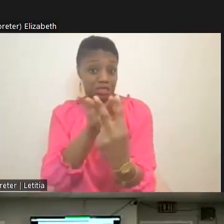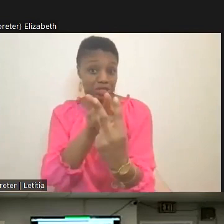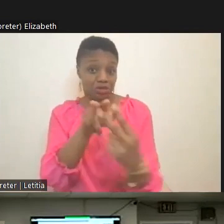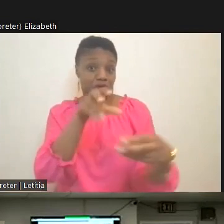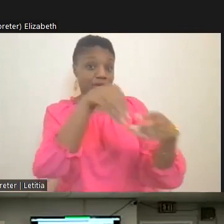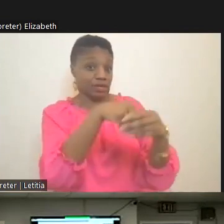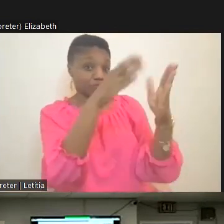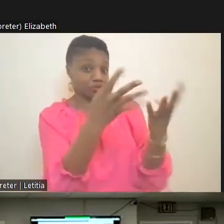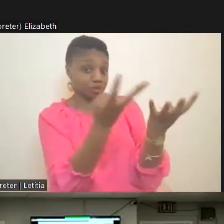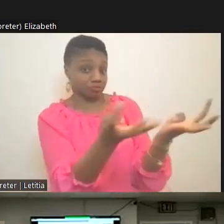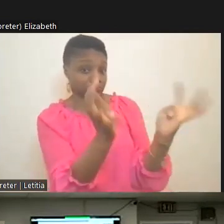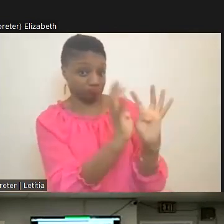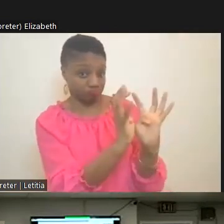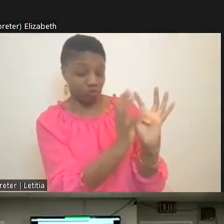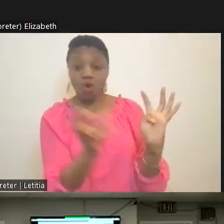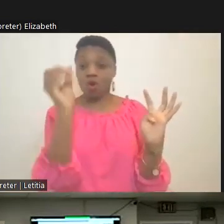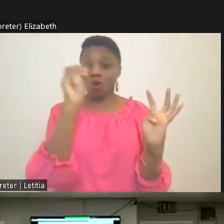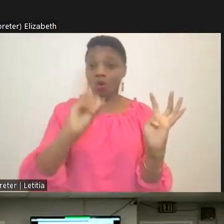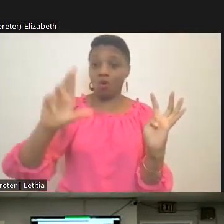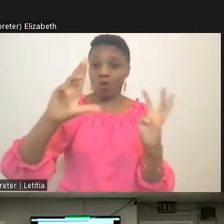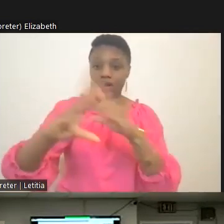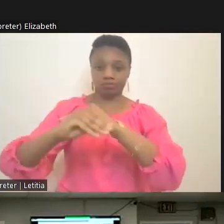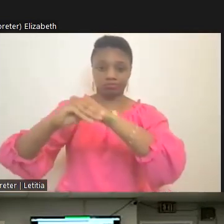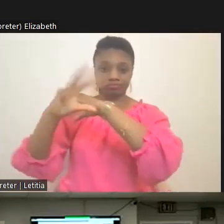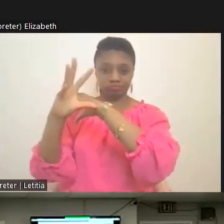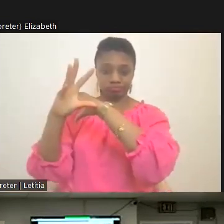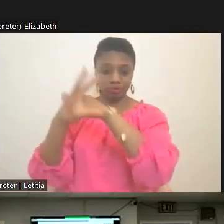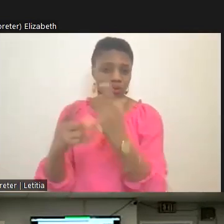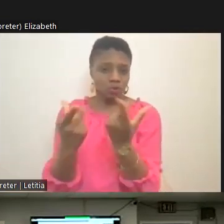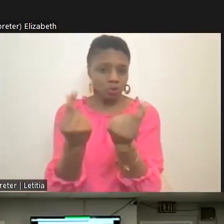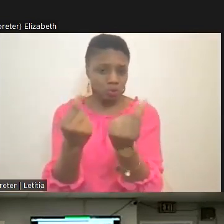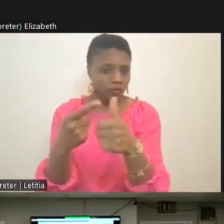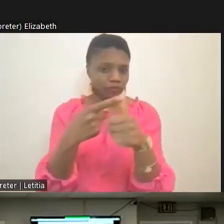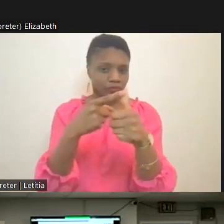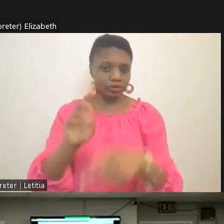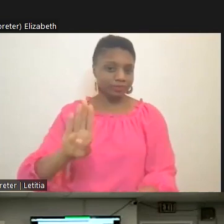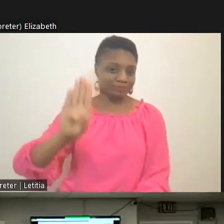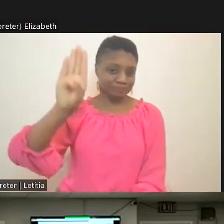virtual. If folks want to raise their hand.